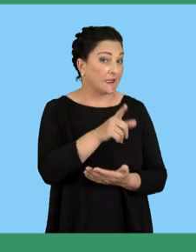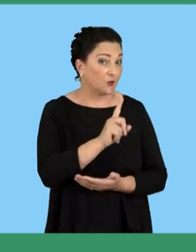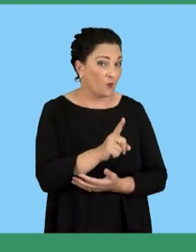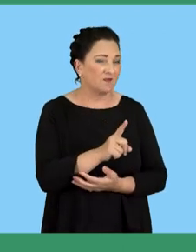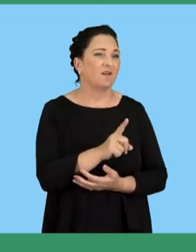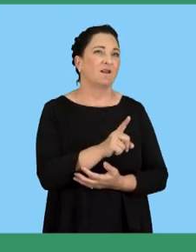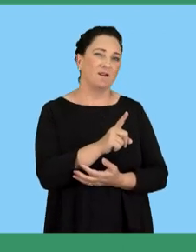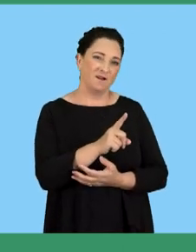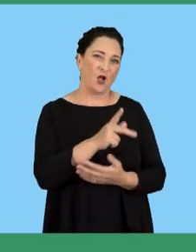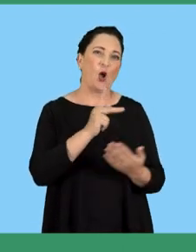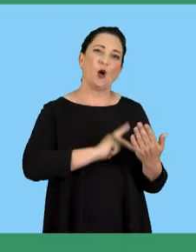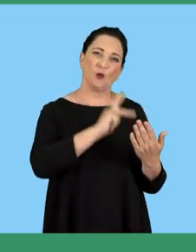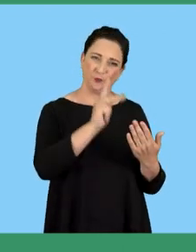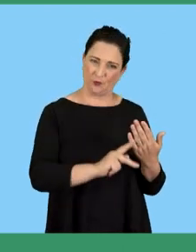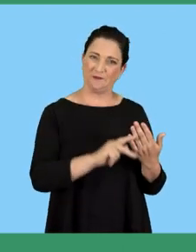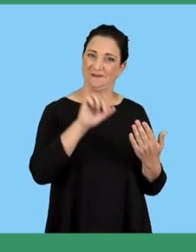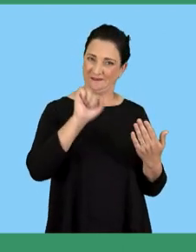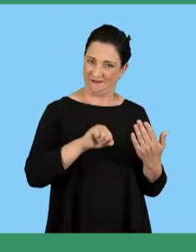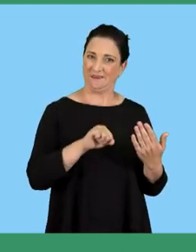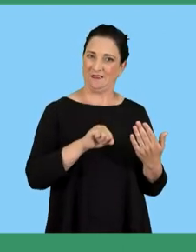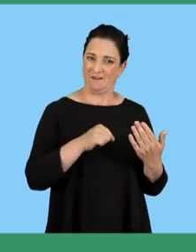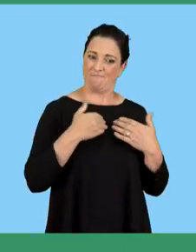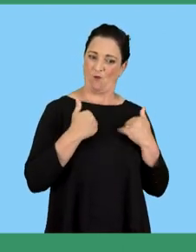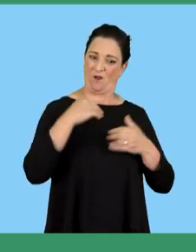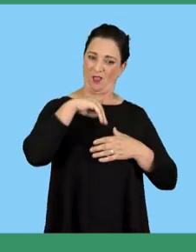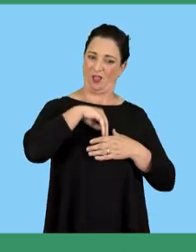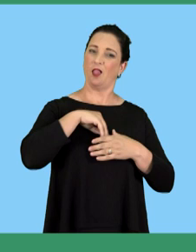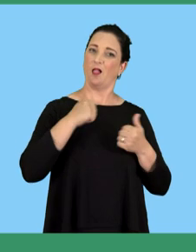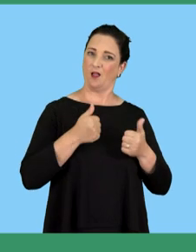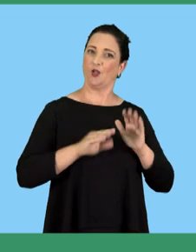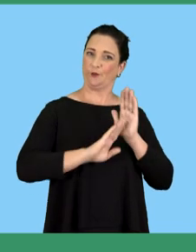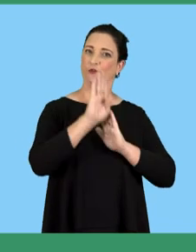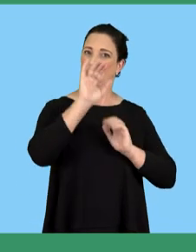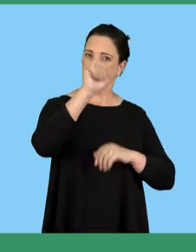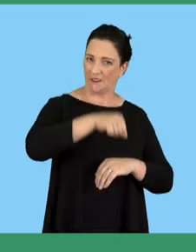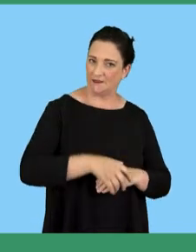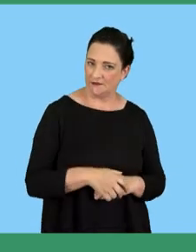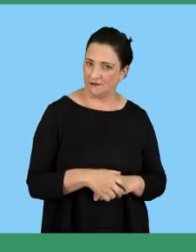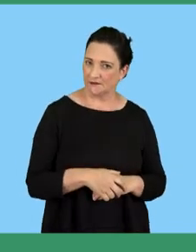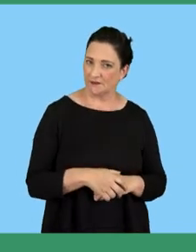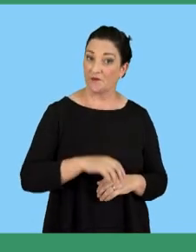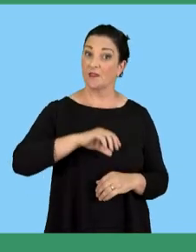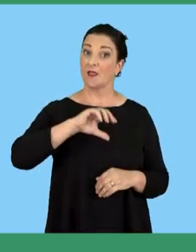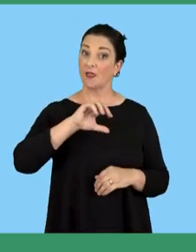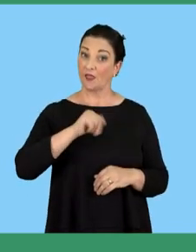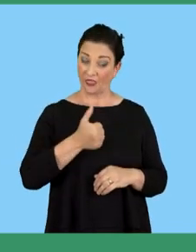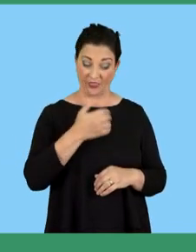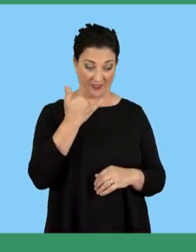mentioned that the projects have improved their welfare and that they have